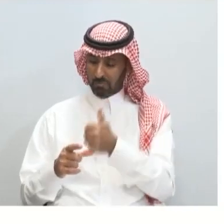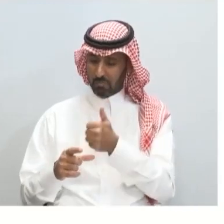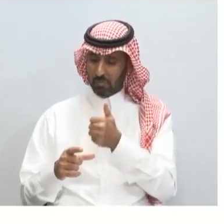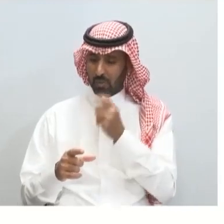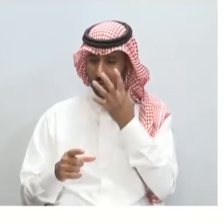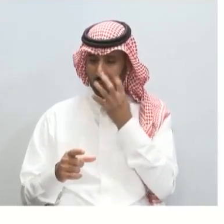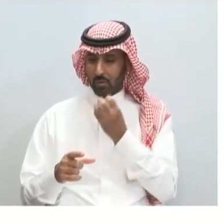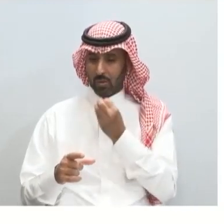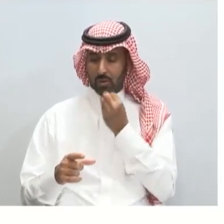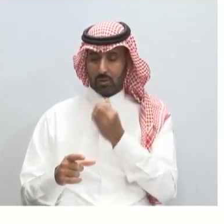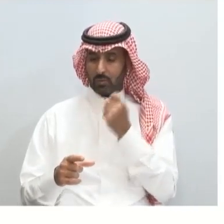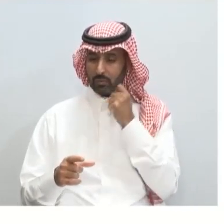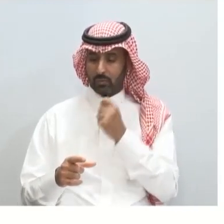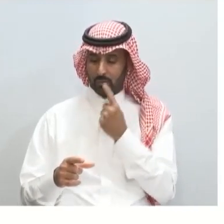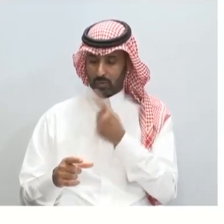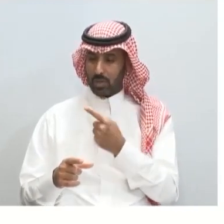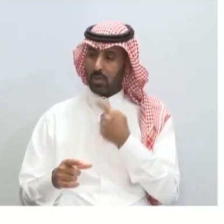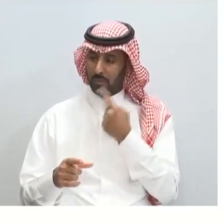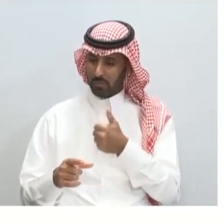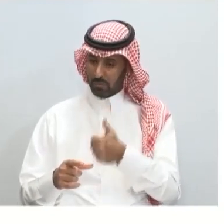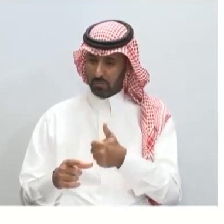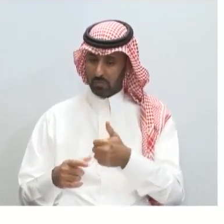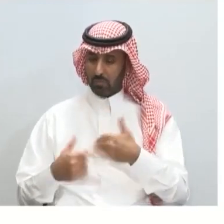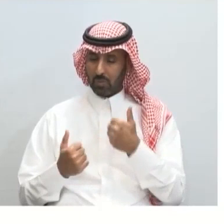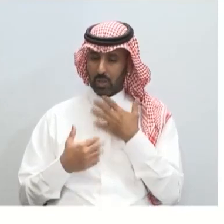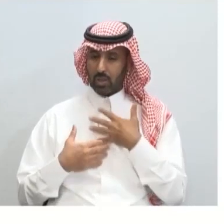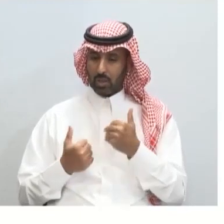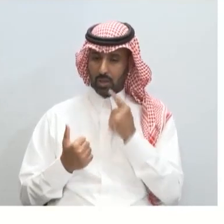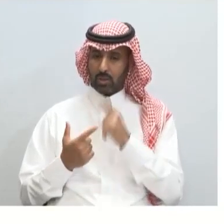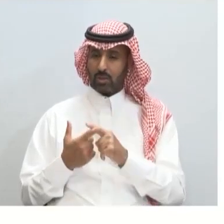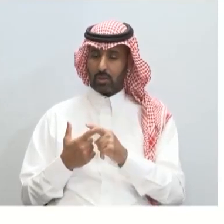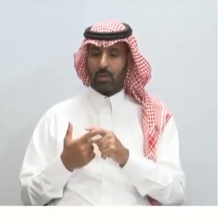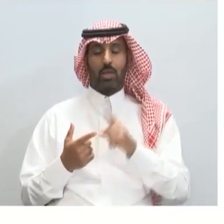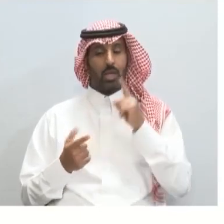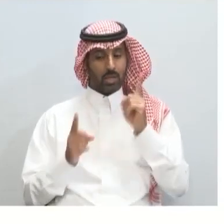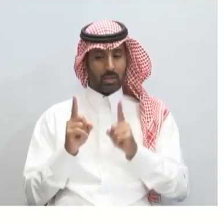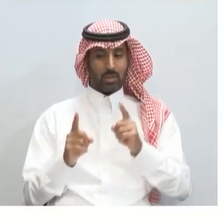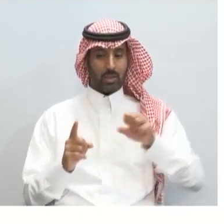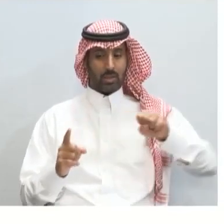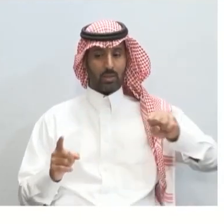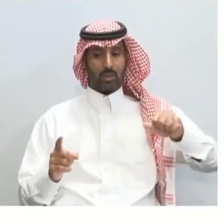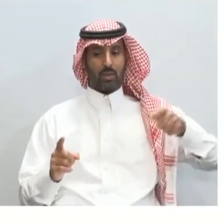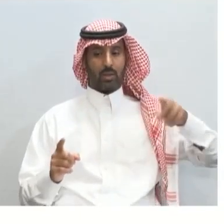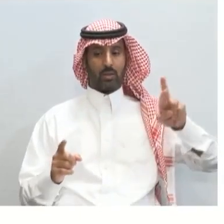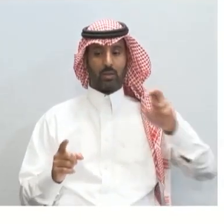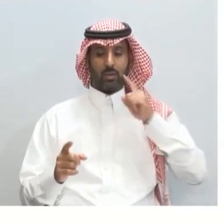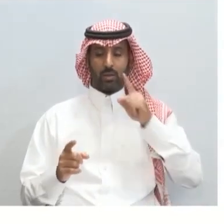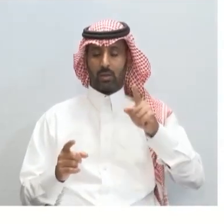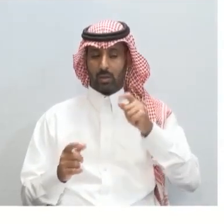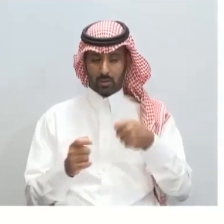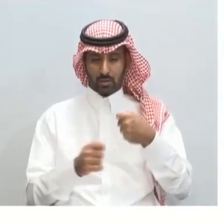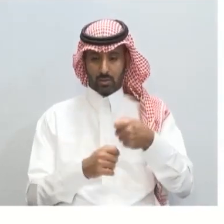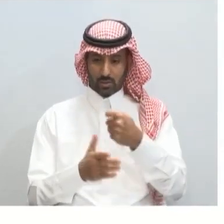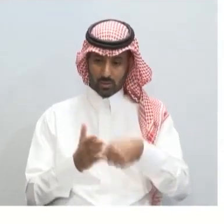and how impressed she is uh that Sarah made made it Sarah bought the dessert s b